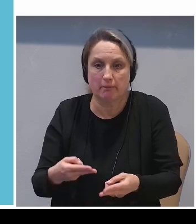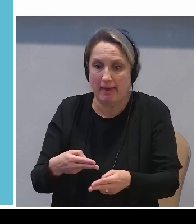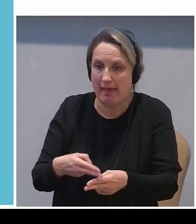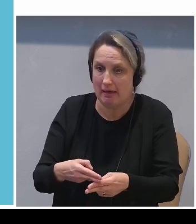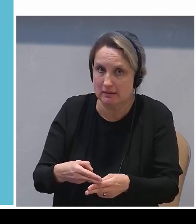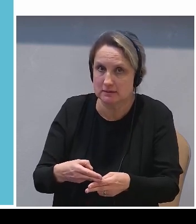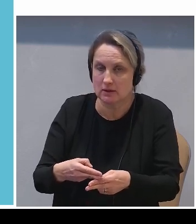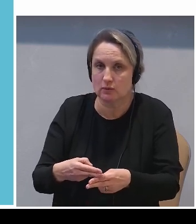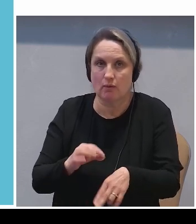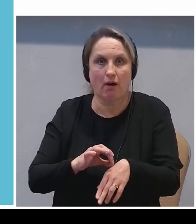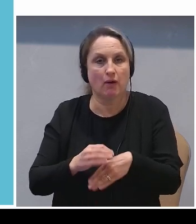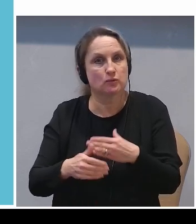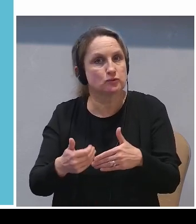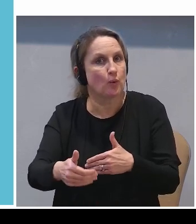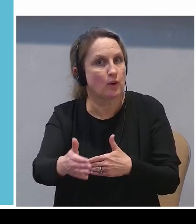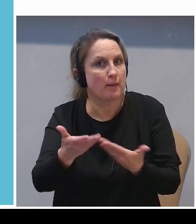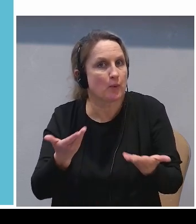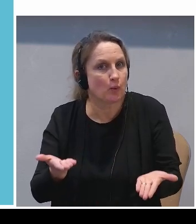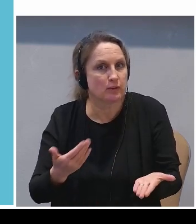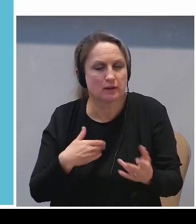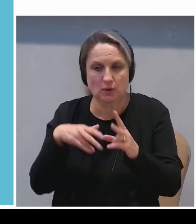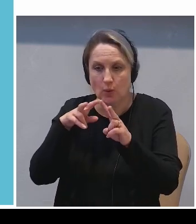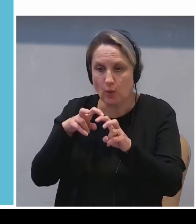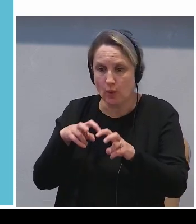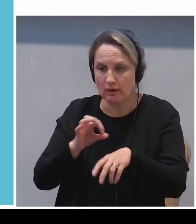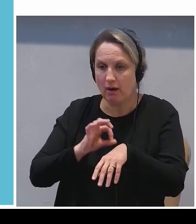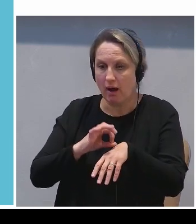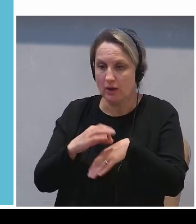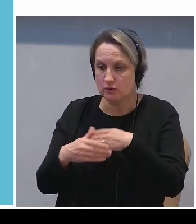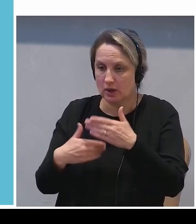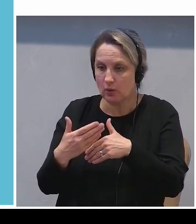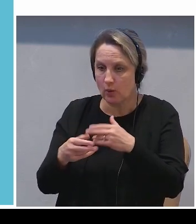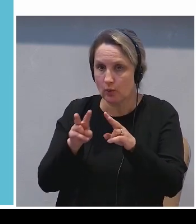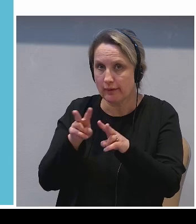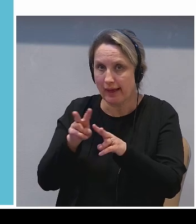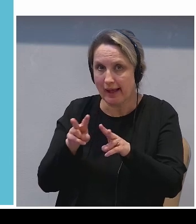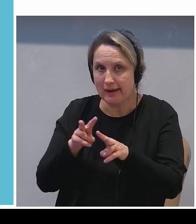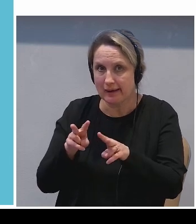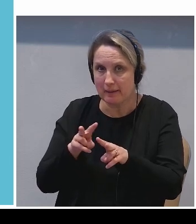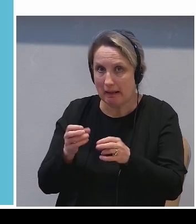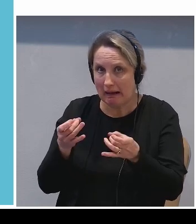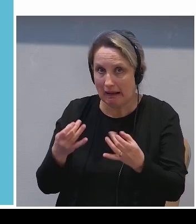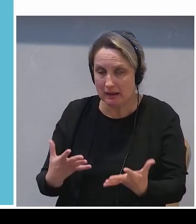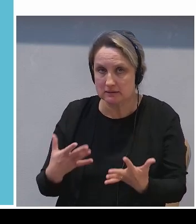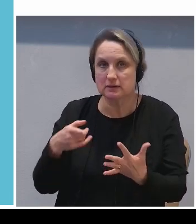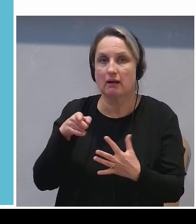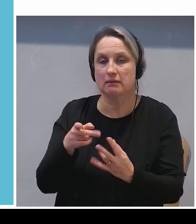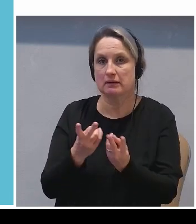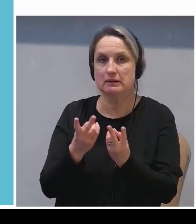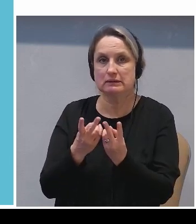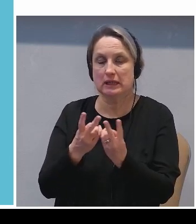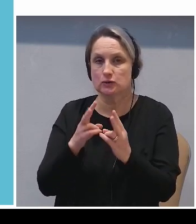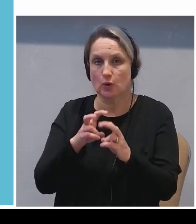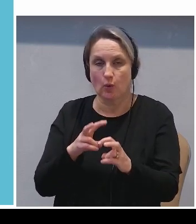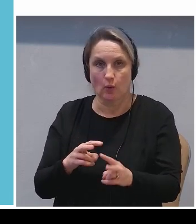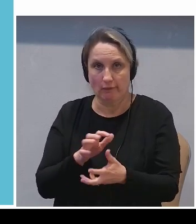trial. Then the need of novel trial designs that are adapted to these two things that we said before, the fact that there are not many patients